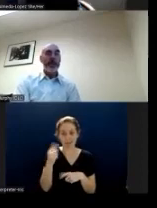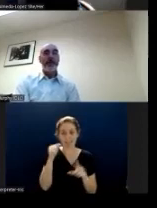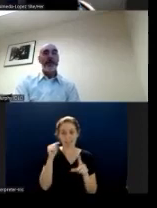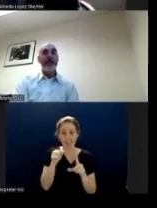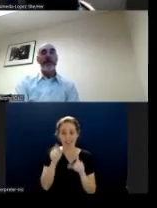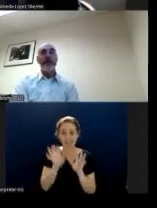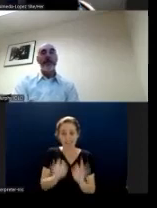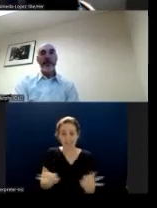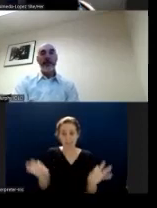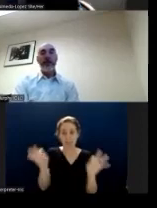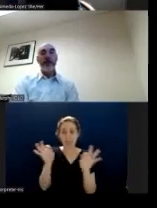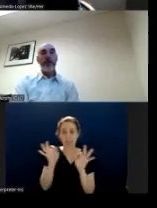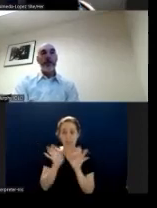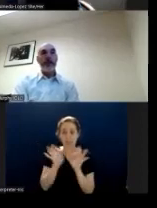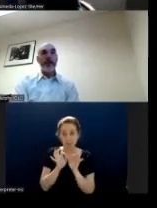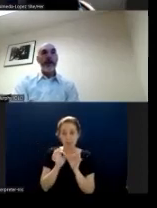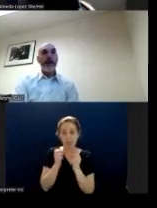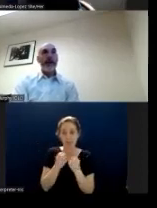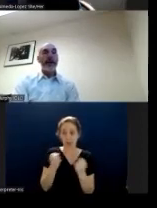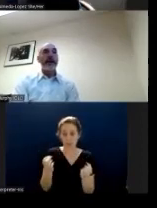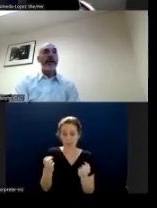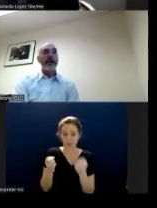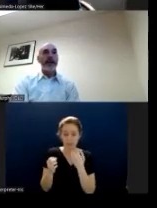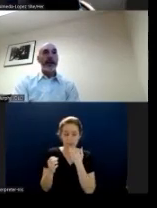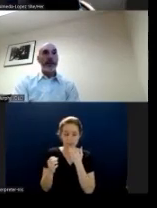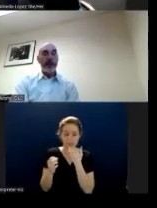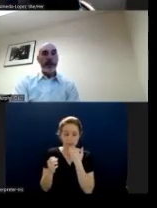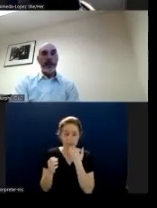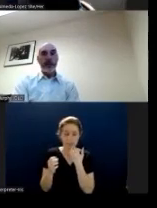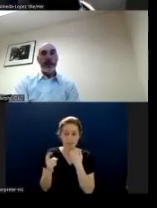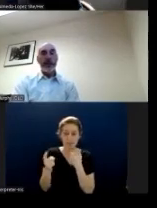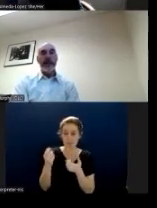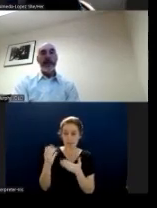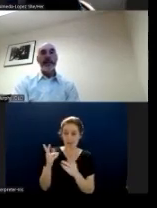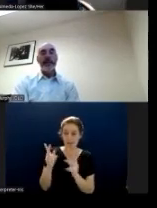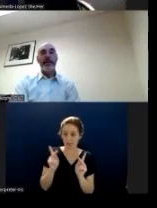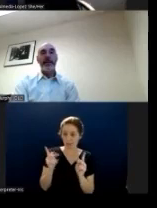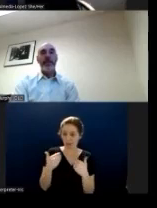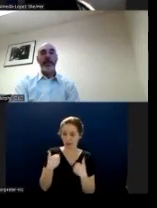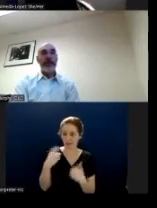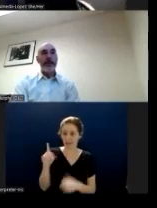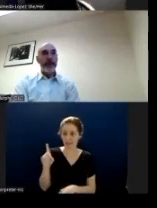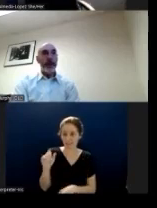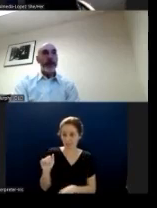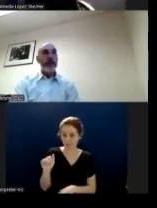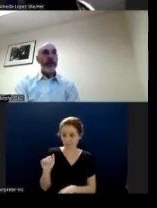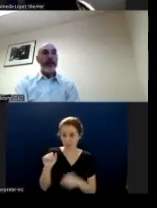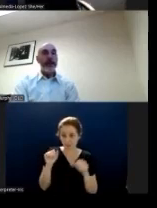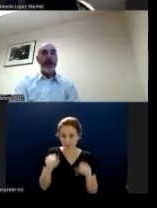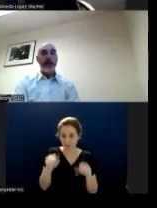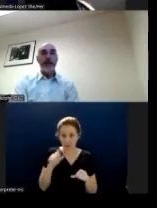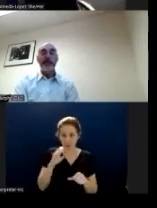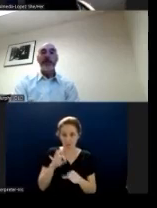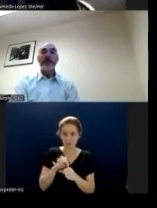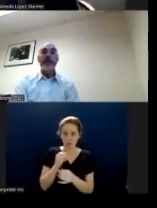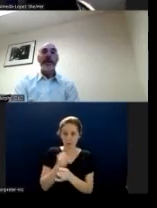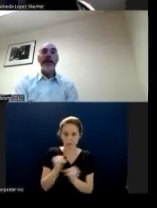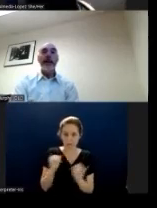important piece of equipment, that it gives people with disabilities the ability to vote